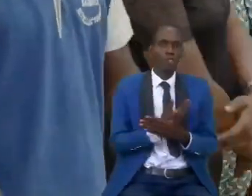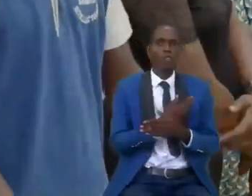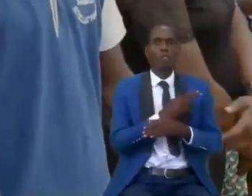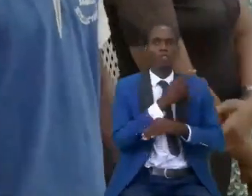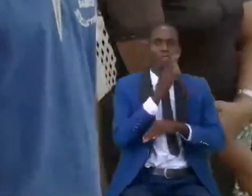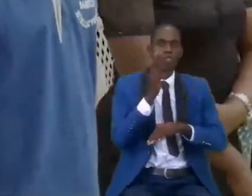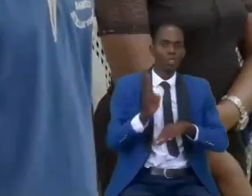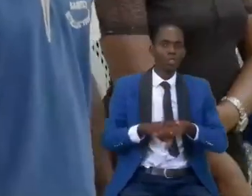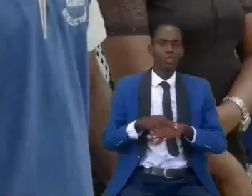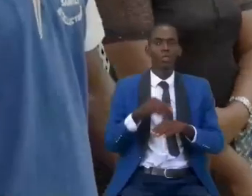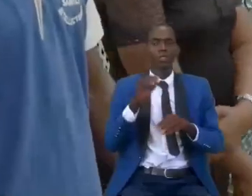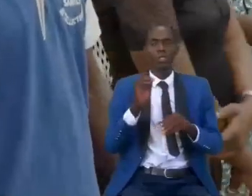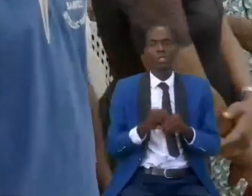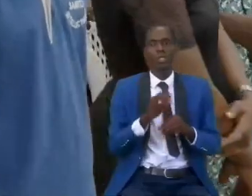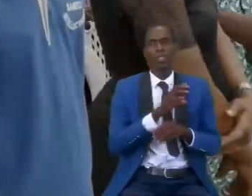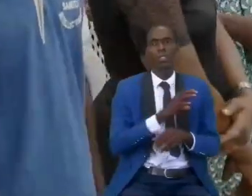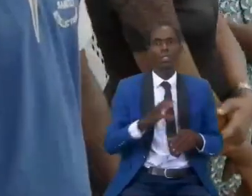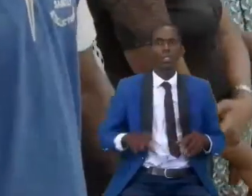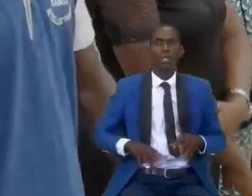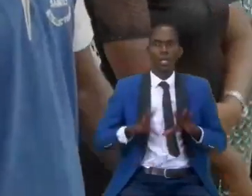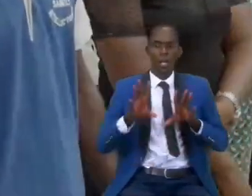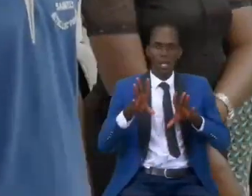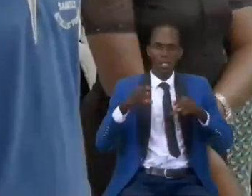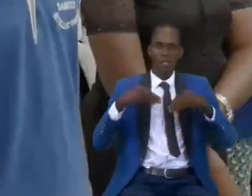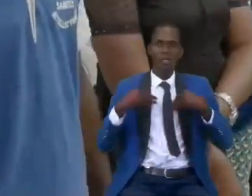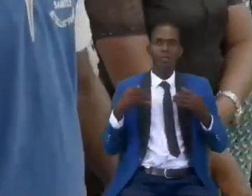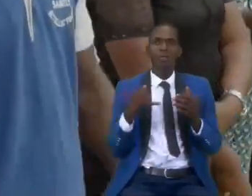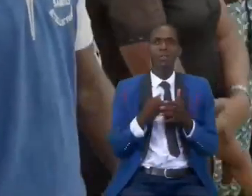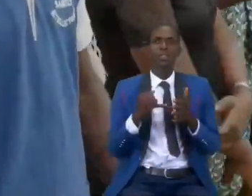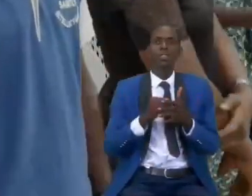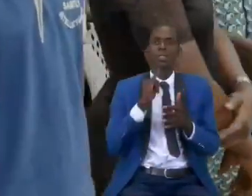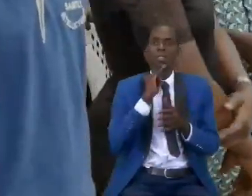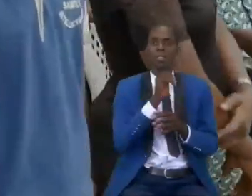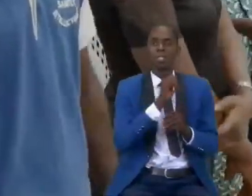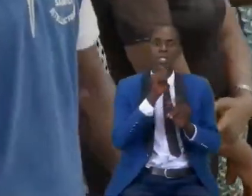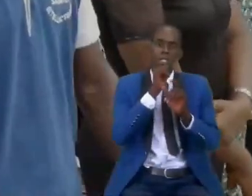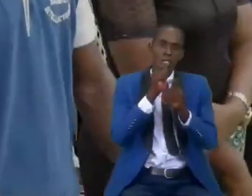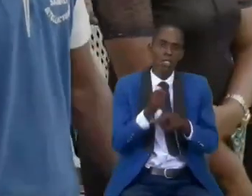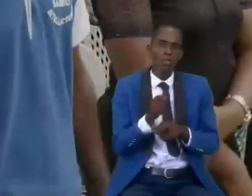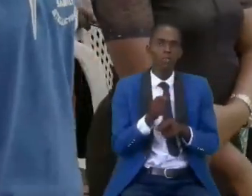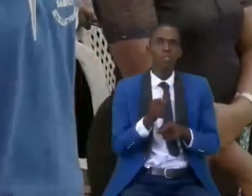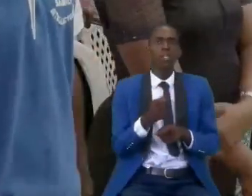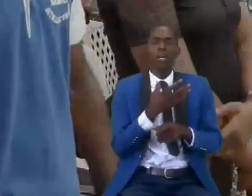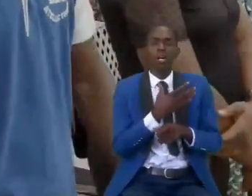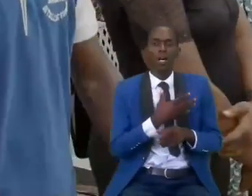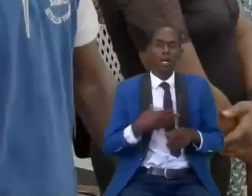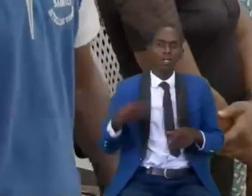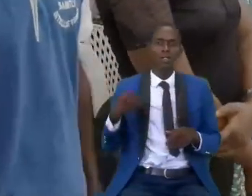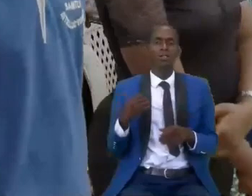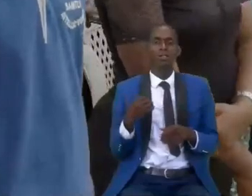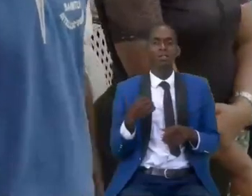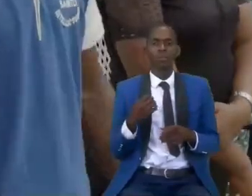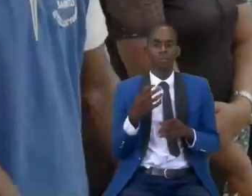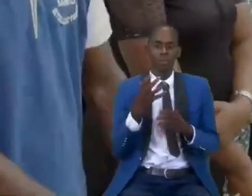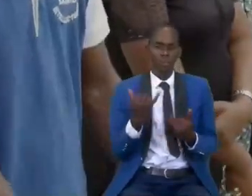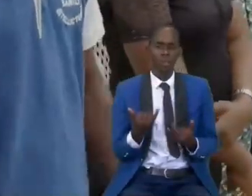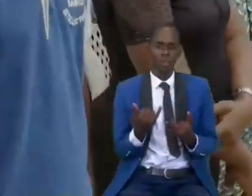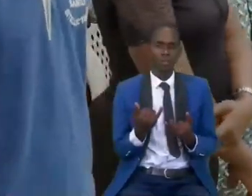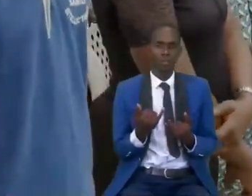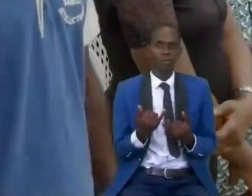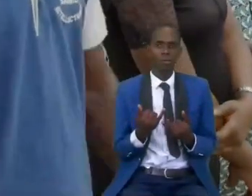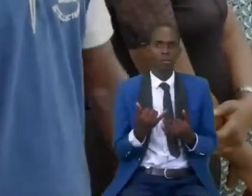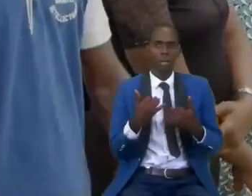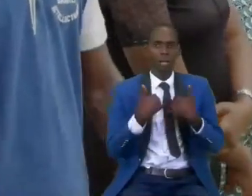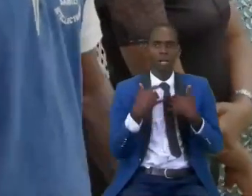a gift. Now you possess the new nature in Christ. Believe it. It's a